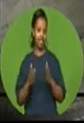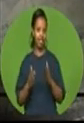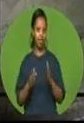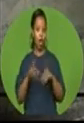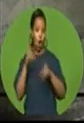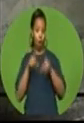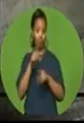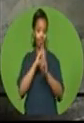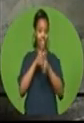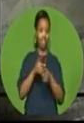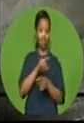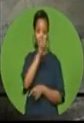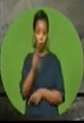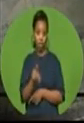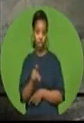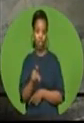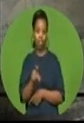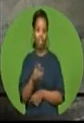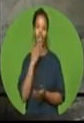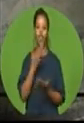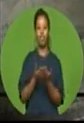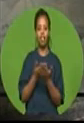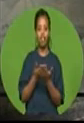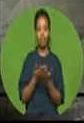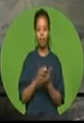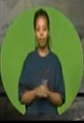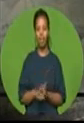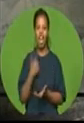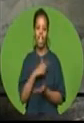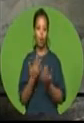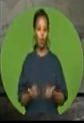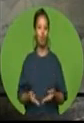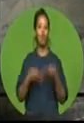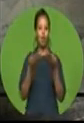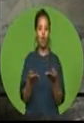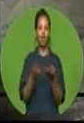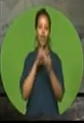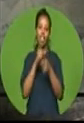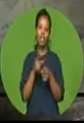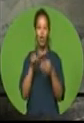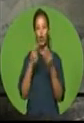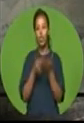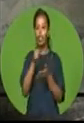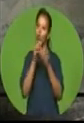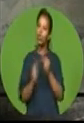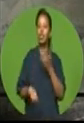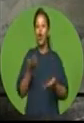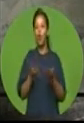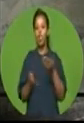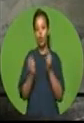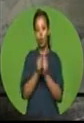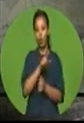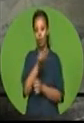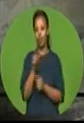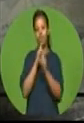Students, did you answer the question? Good. Let's now provide you the answer so that you can compare